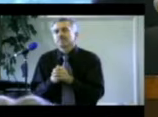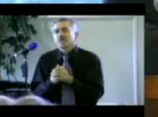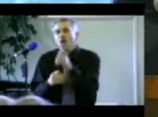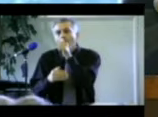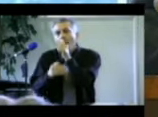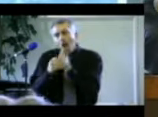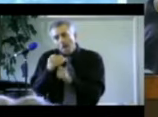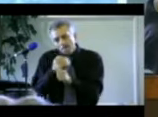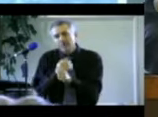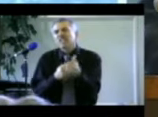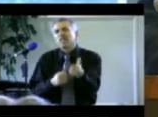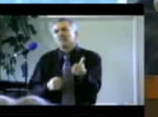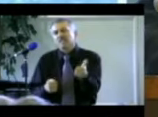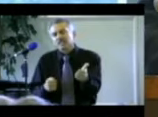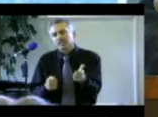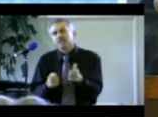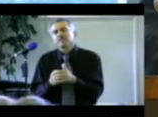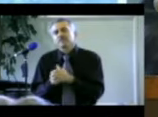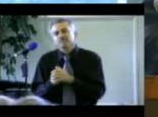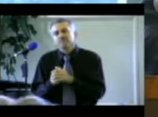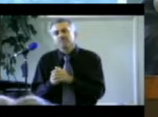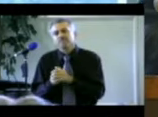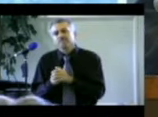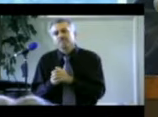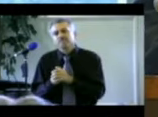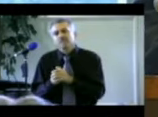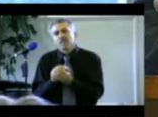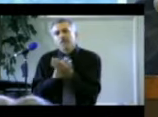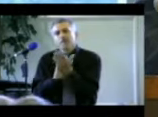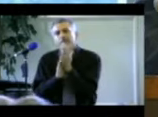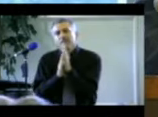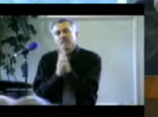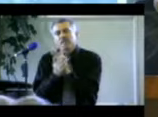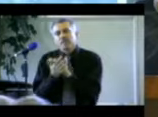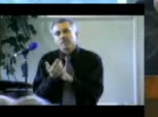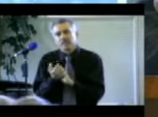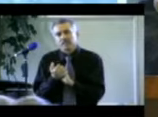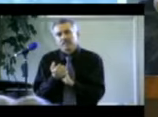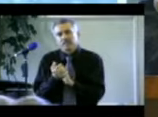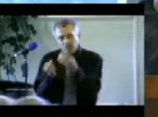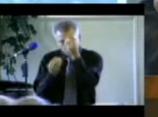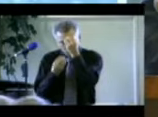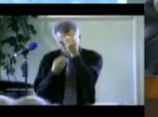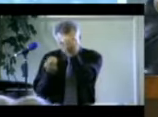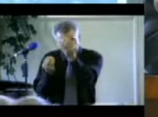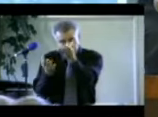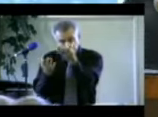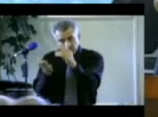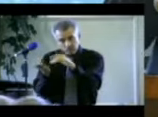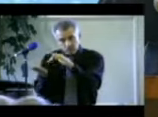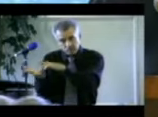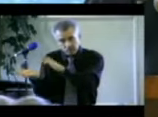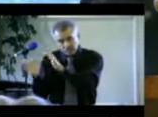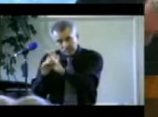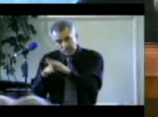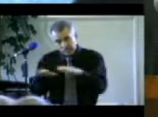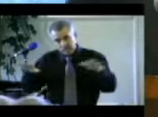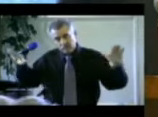Humbled Himself. By becoming obedient to death, even the death of the cross. That's for you and